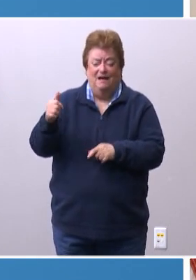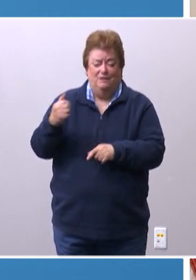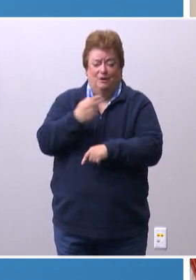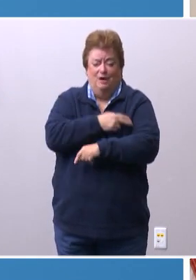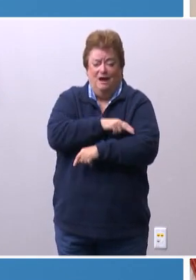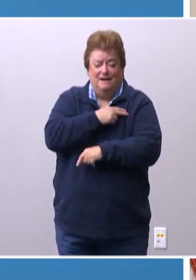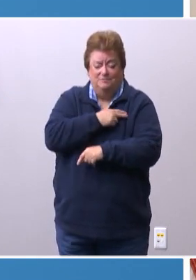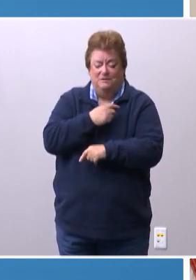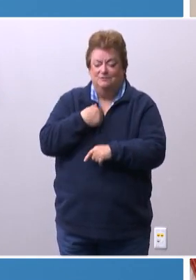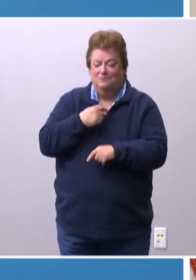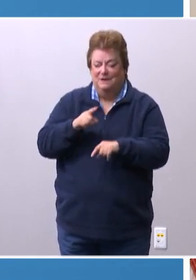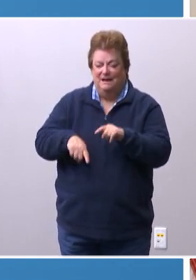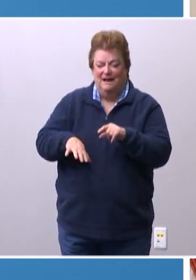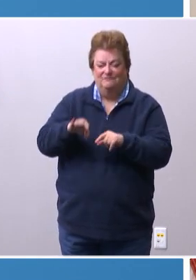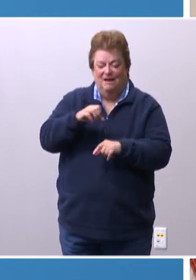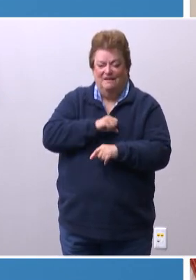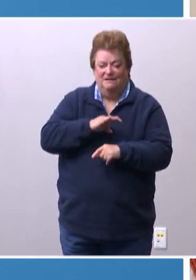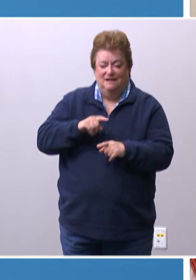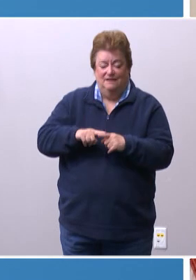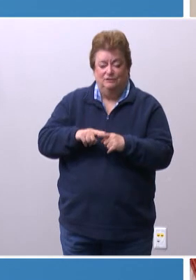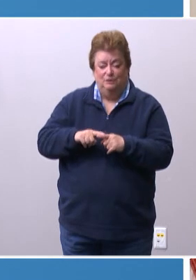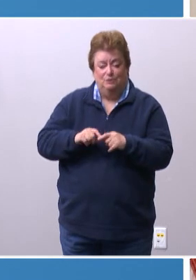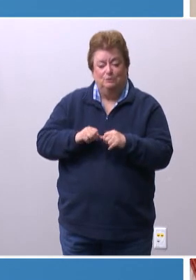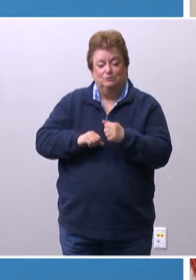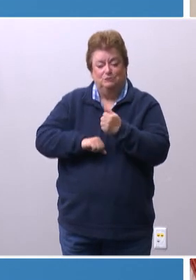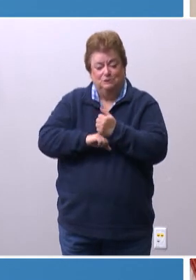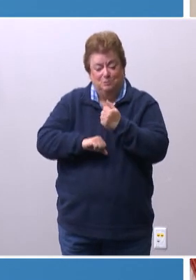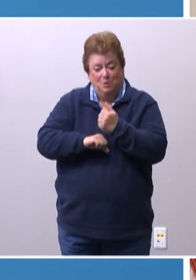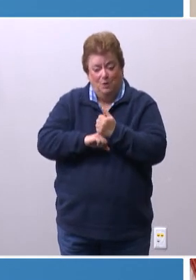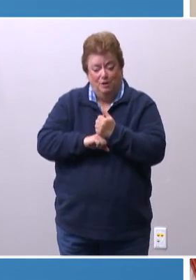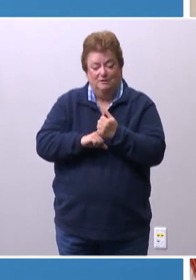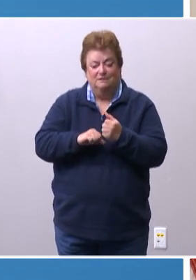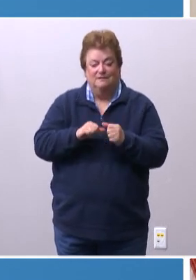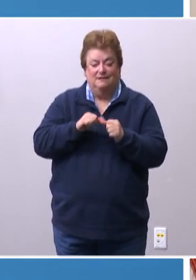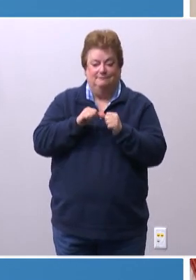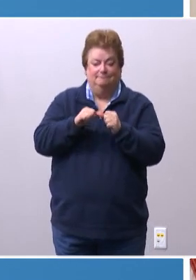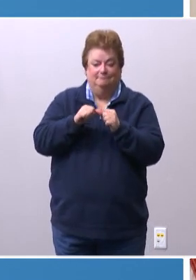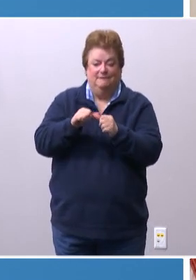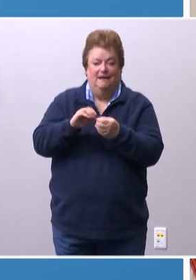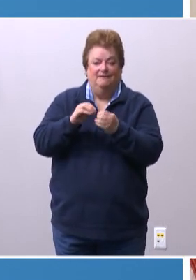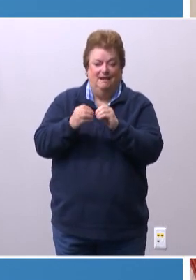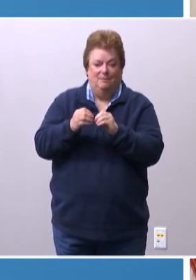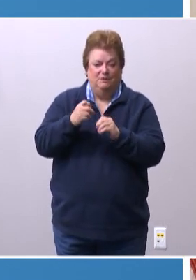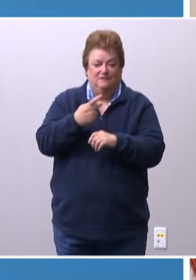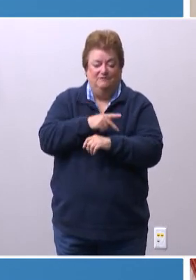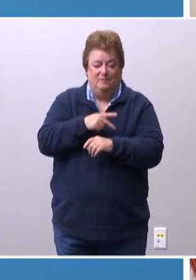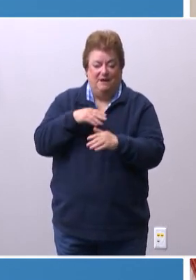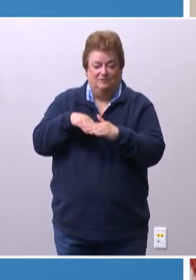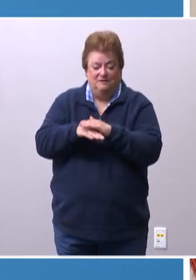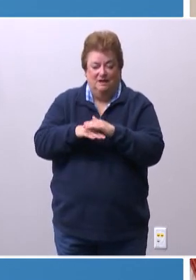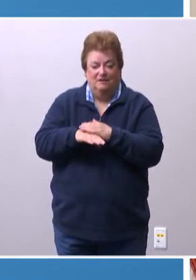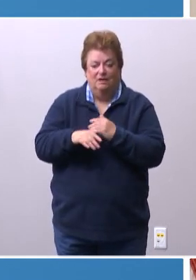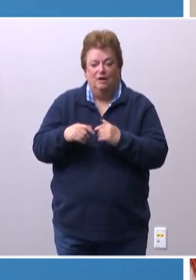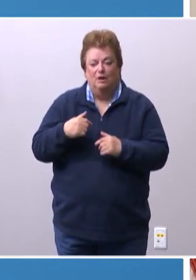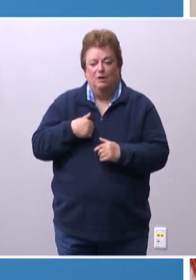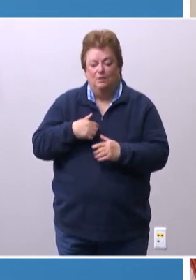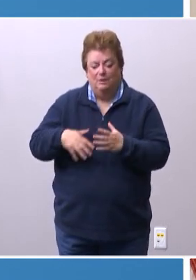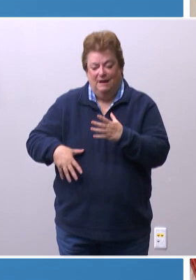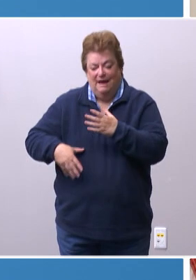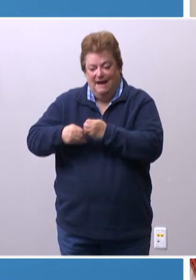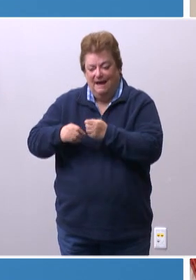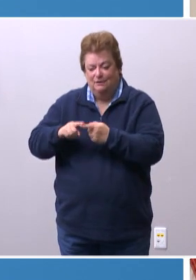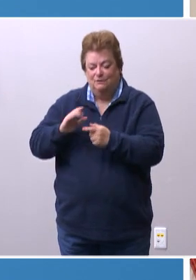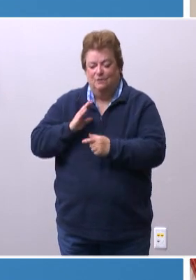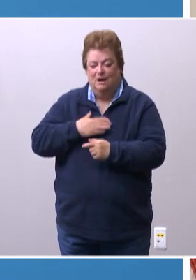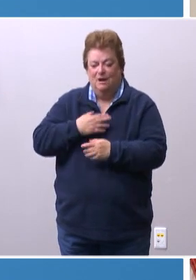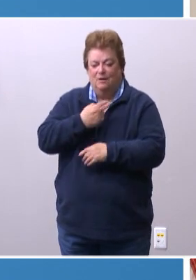enough staff to support the level of sustained surge that we're experiencing. We would typically supplement our hospitals